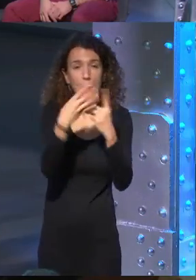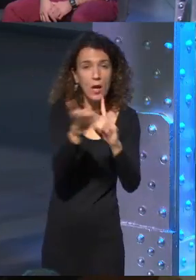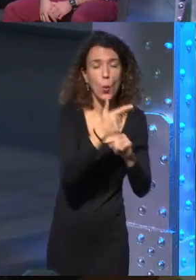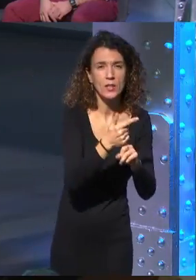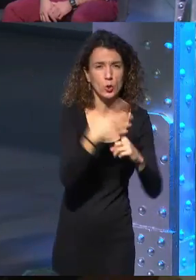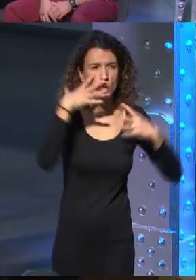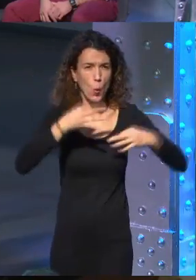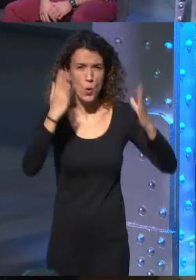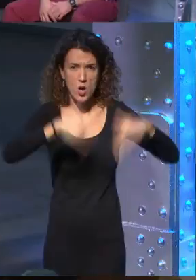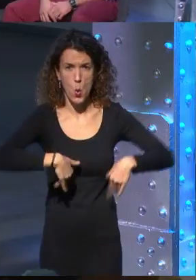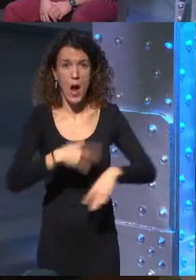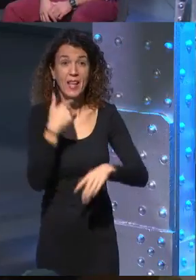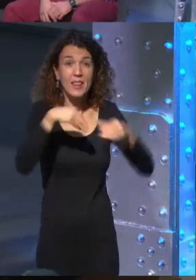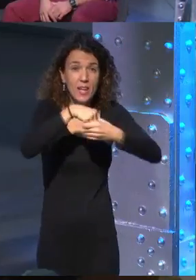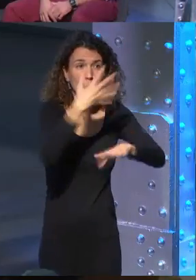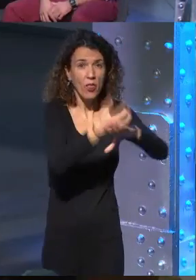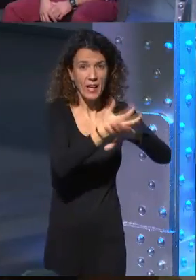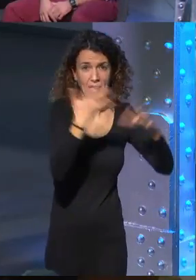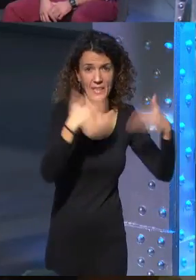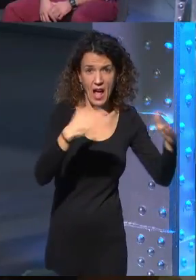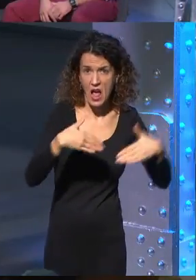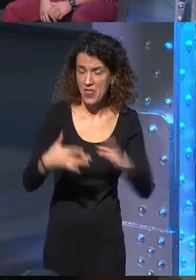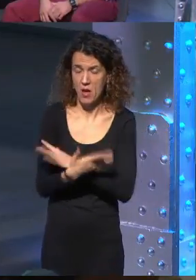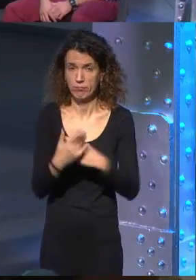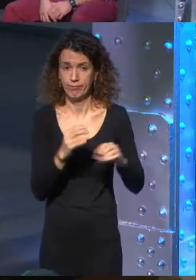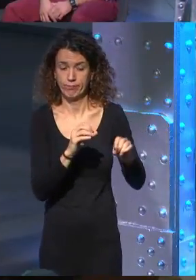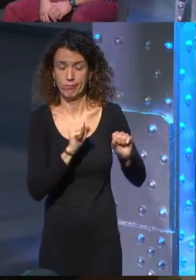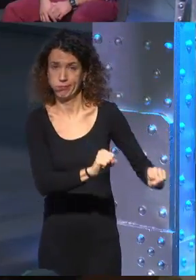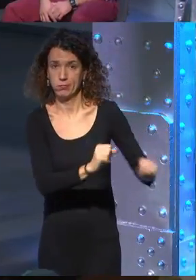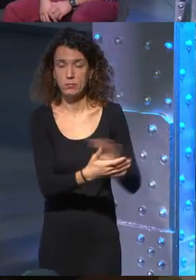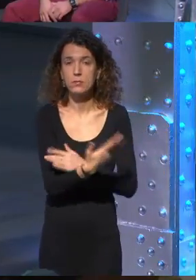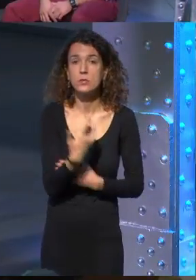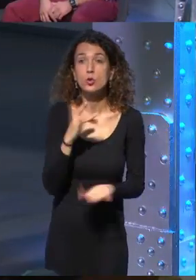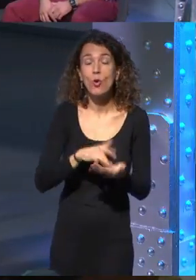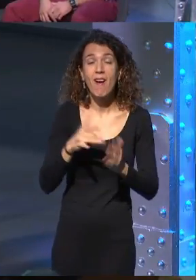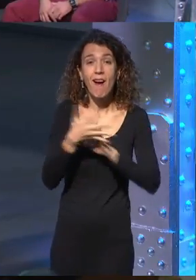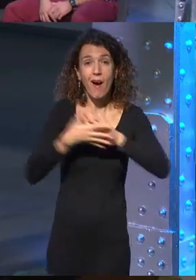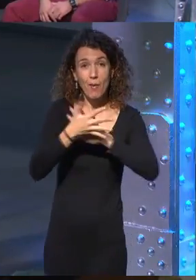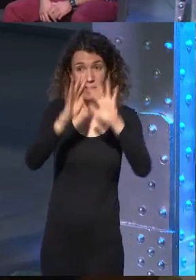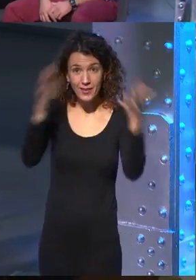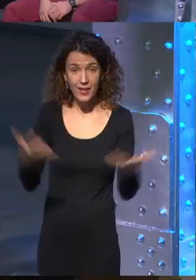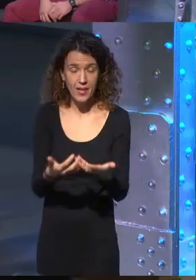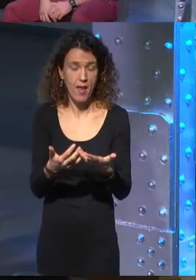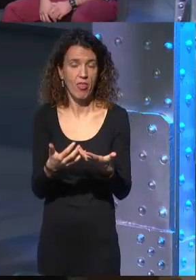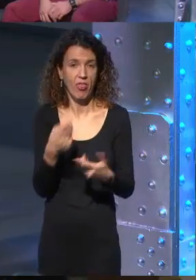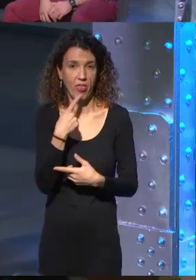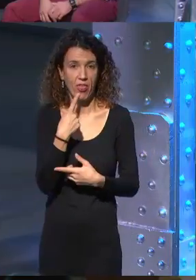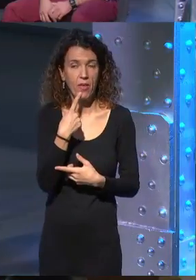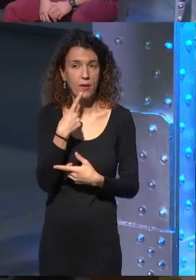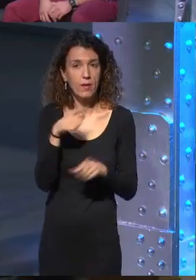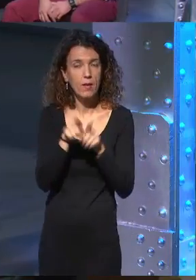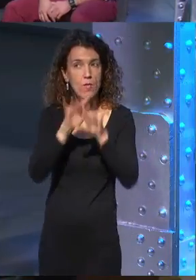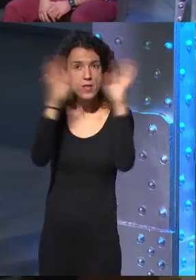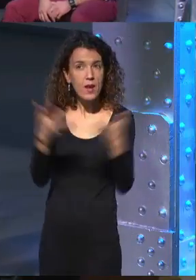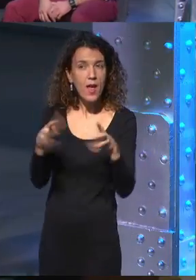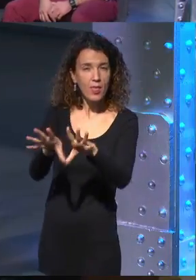from someone that I don't know, I shouldn't read it. Or if I find a non-trustworthy website, I shouldn't download anything from there. When they speak about